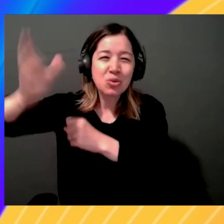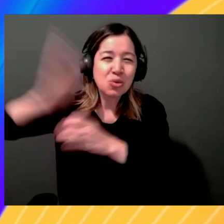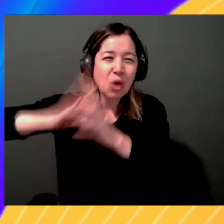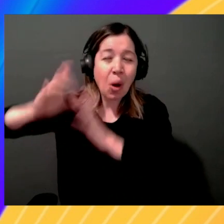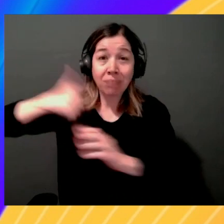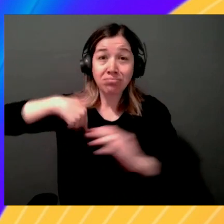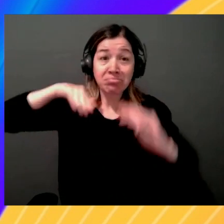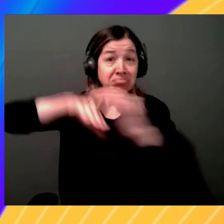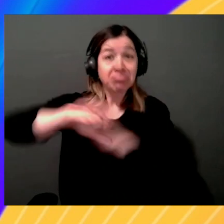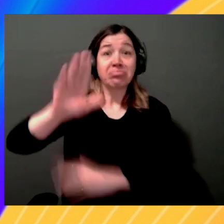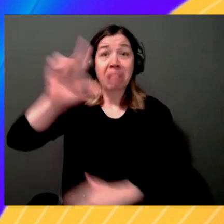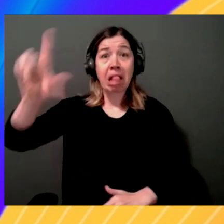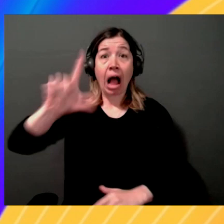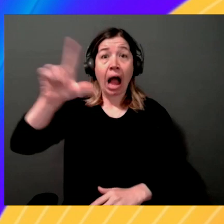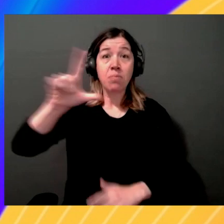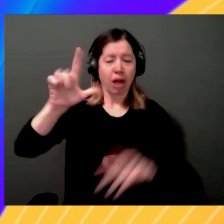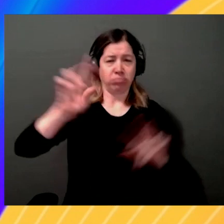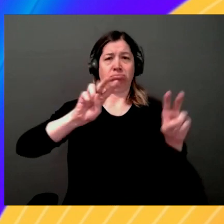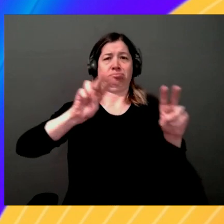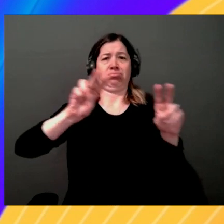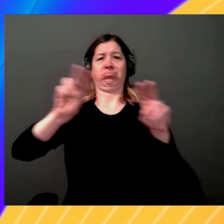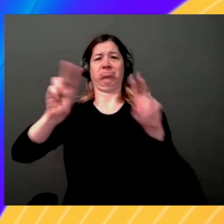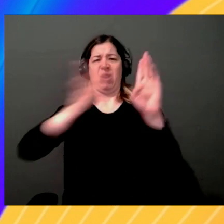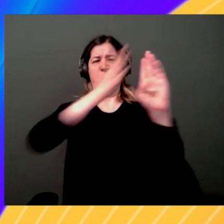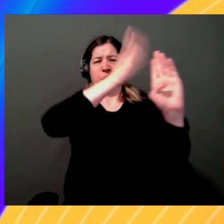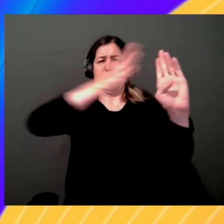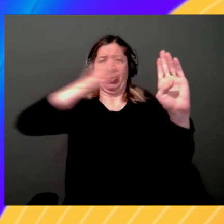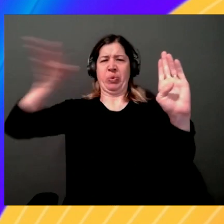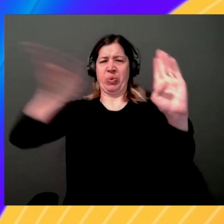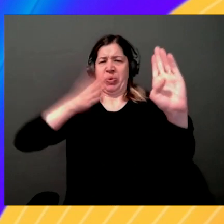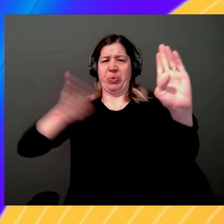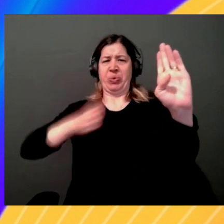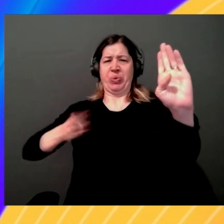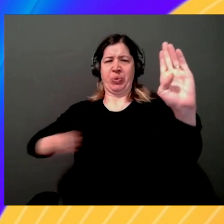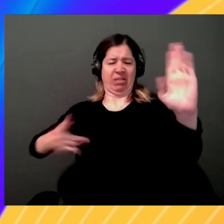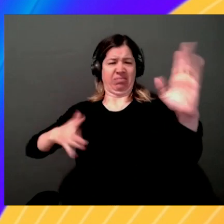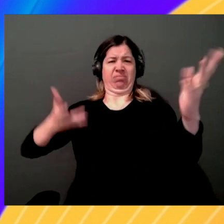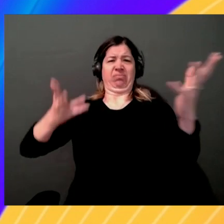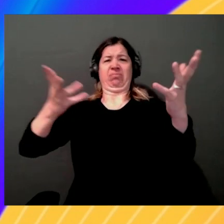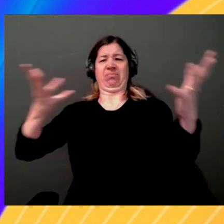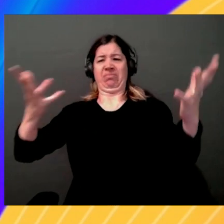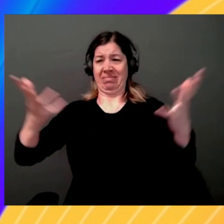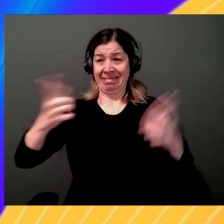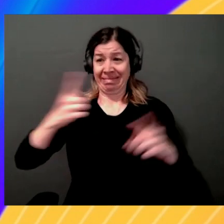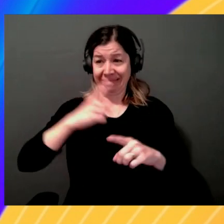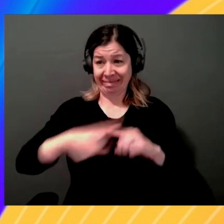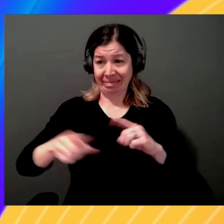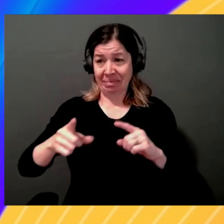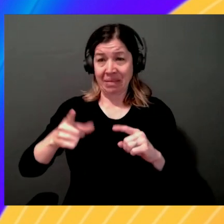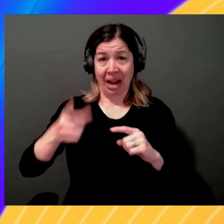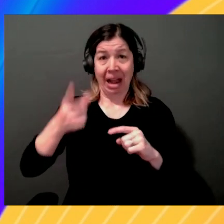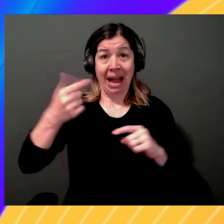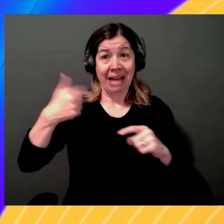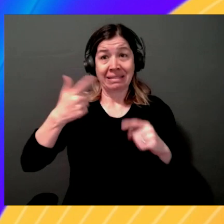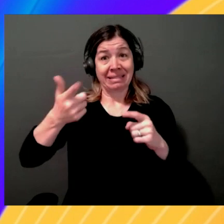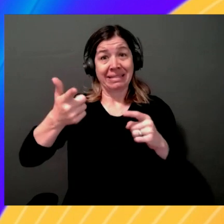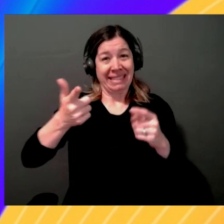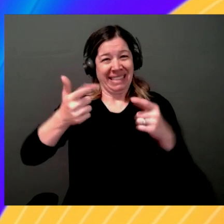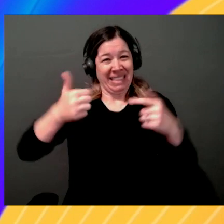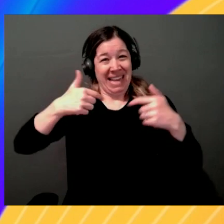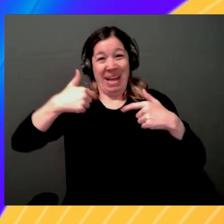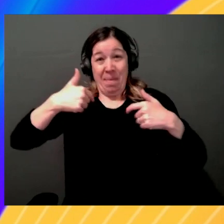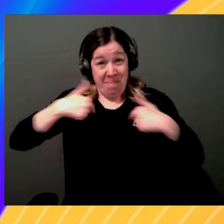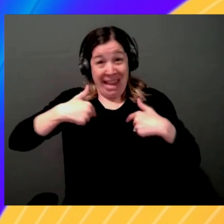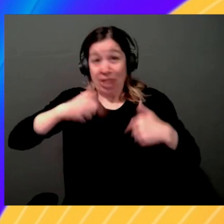like you're putting the shelf of stuff that I would be interested in right in front of me without needing to go through the Dewey Decimal System of